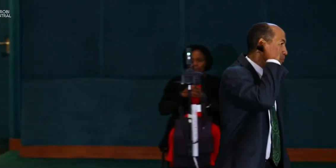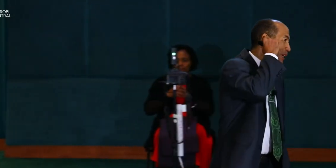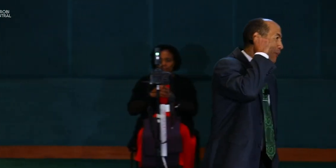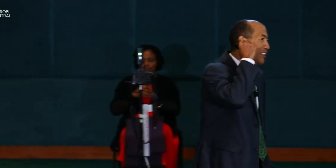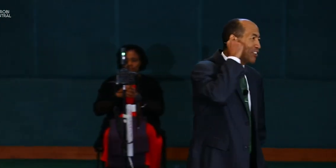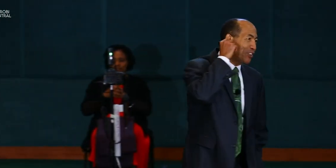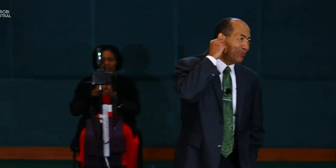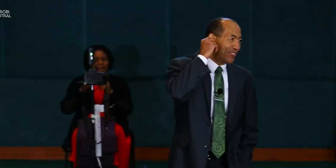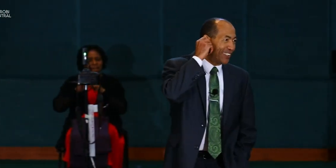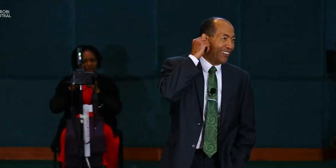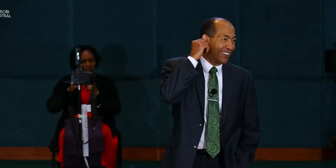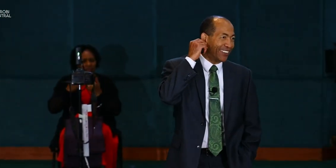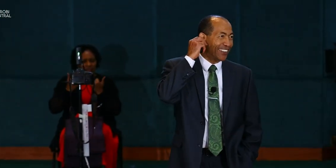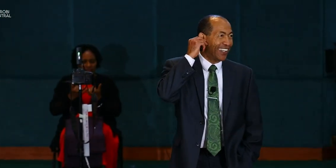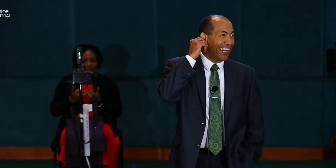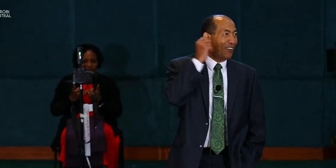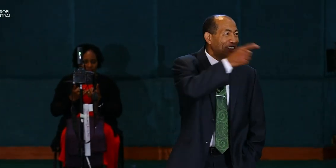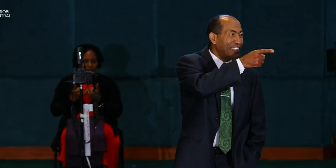But